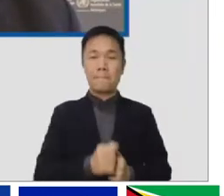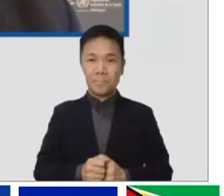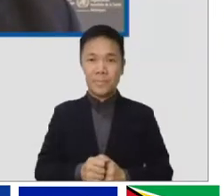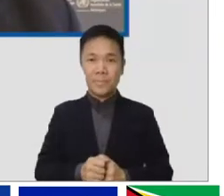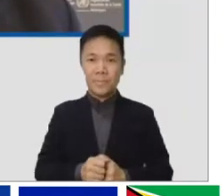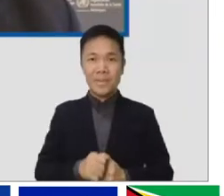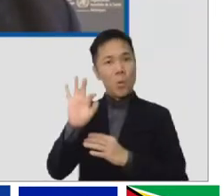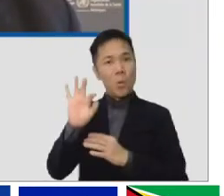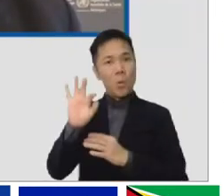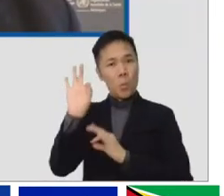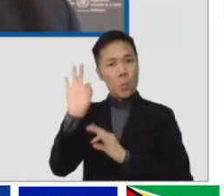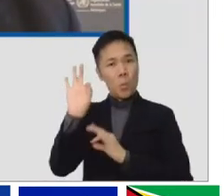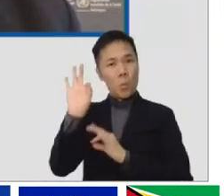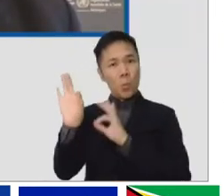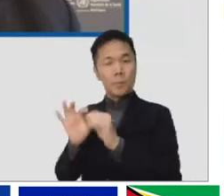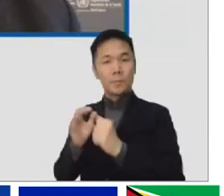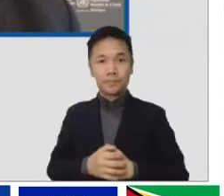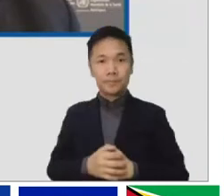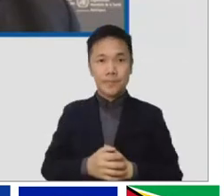this.